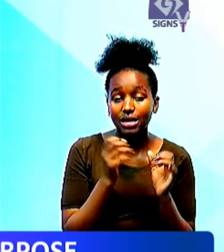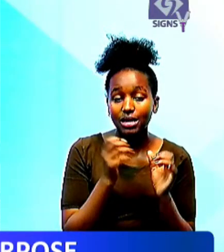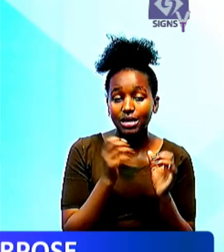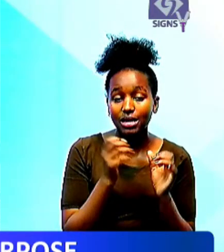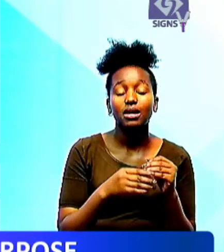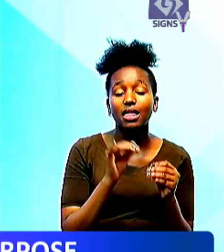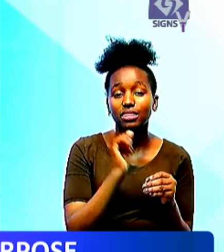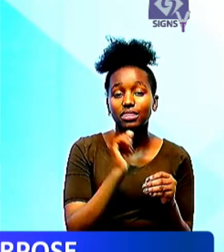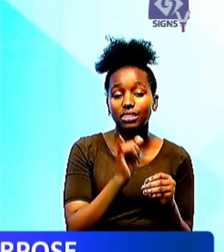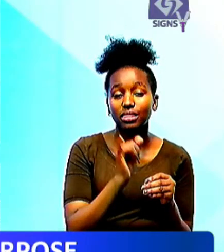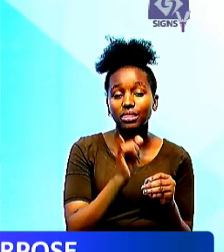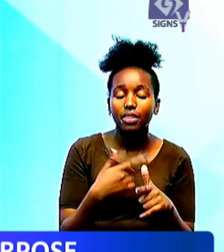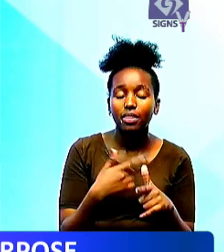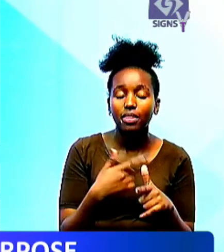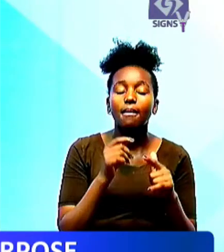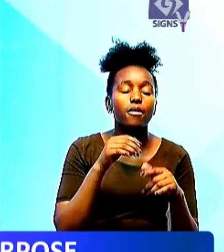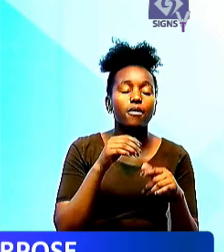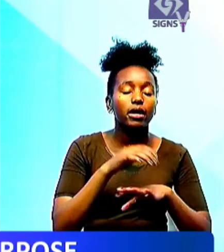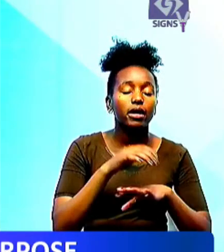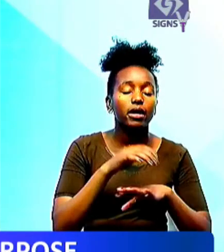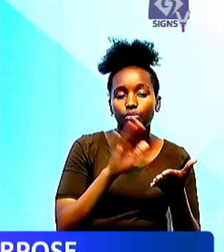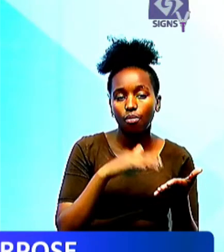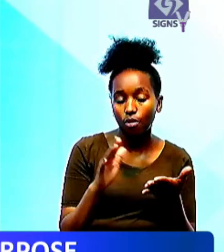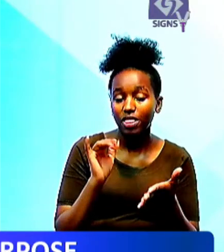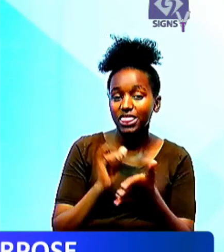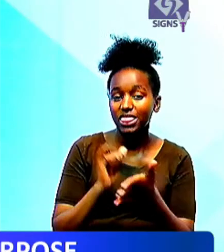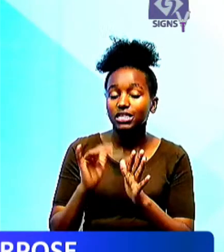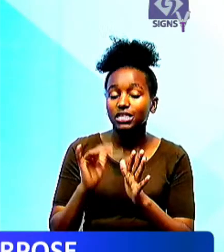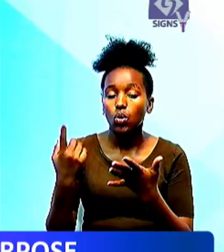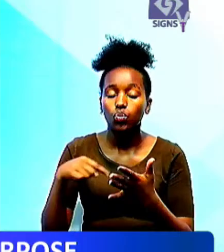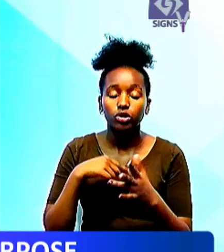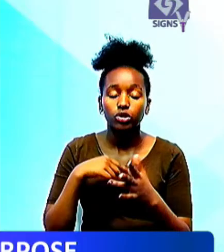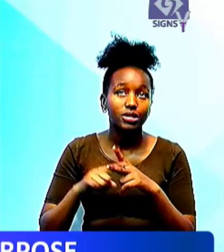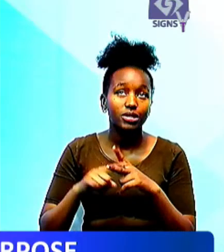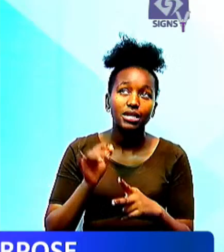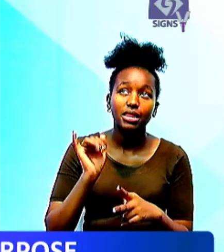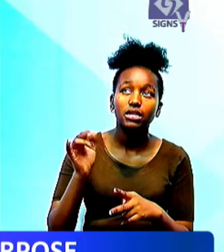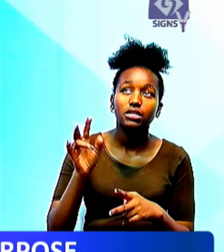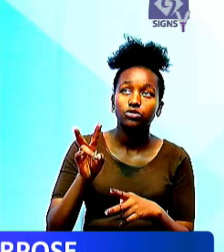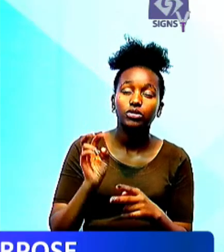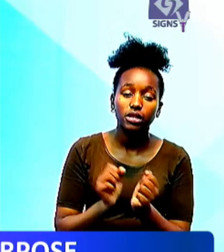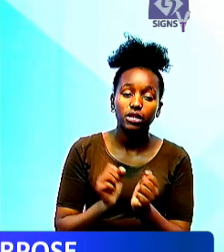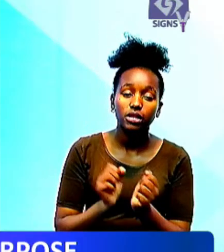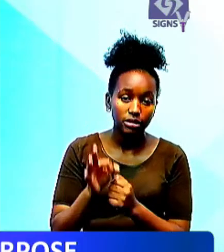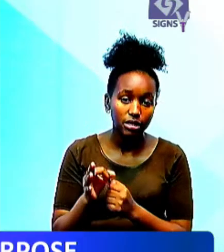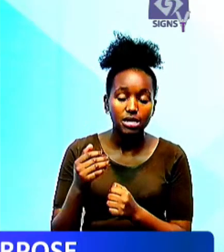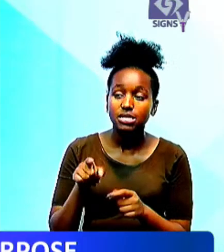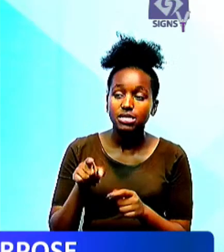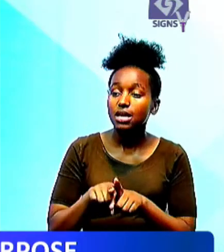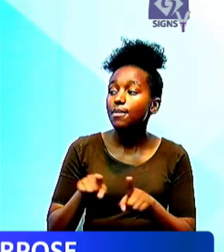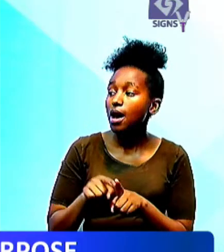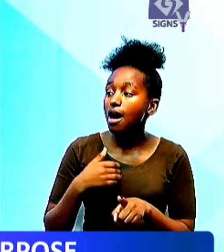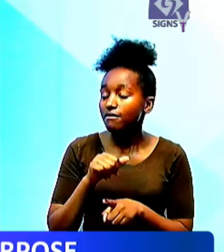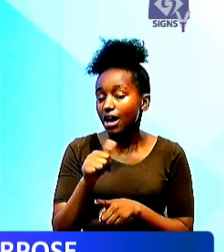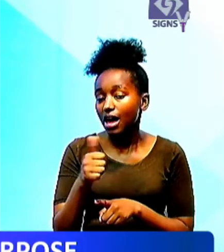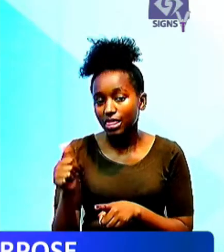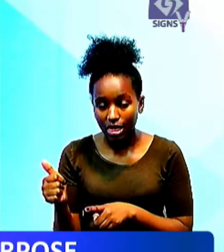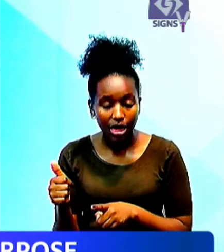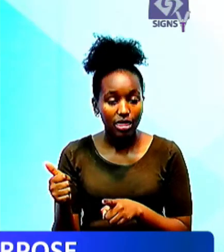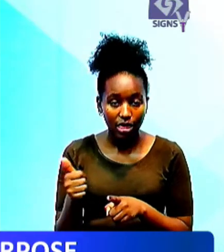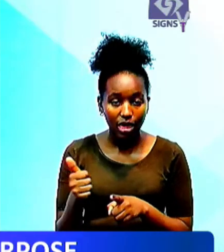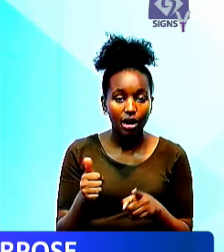are there. So that's the journey. We started investing in Africa in 2013. So we have funds that invest outside Kenya and like